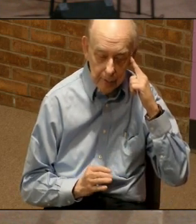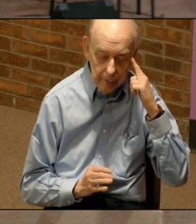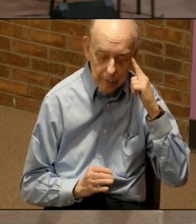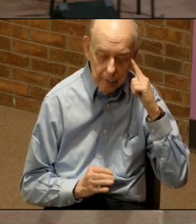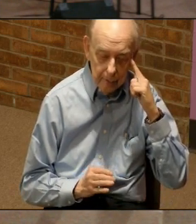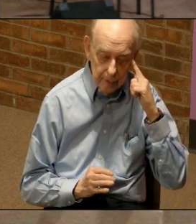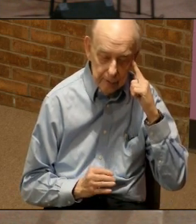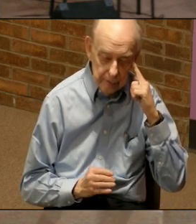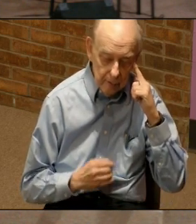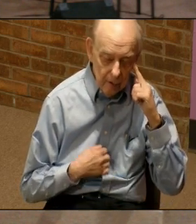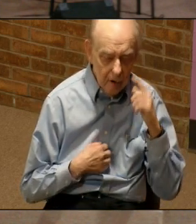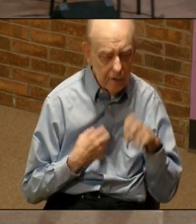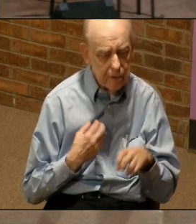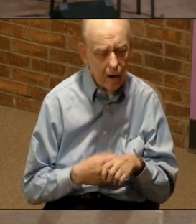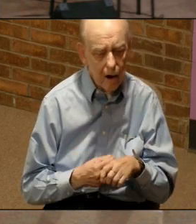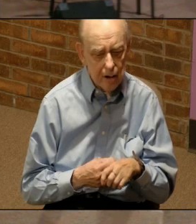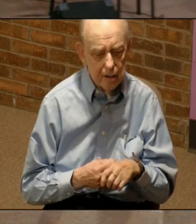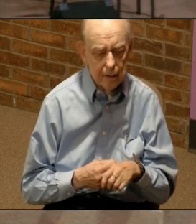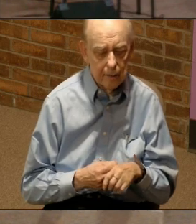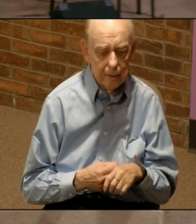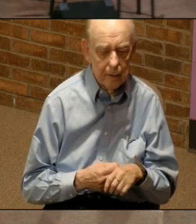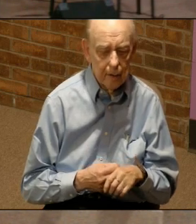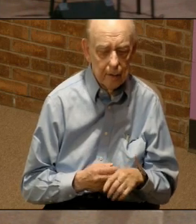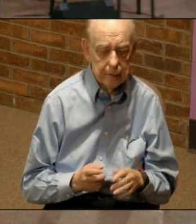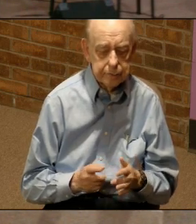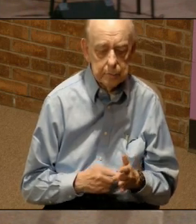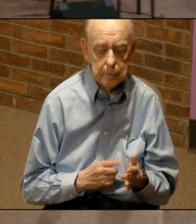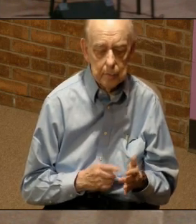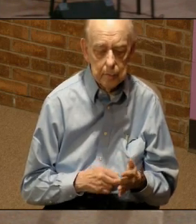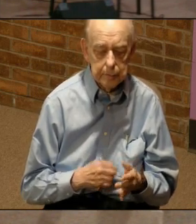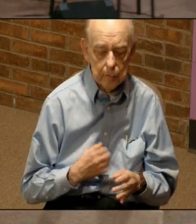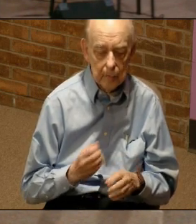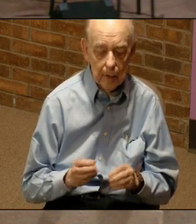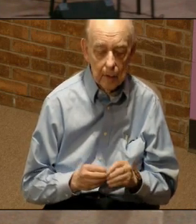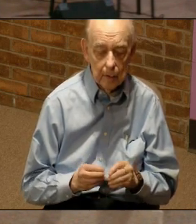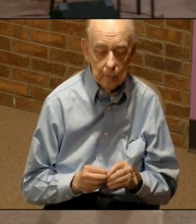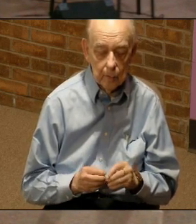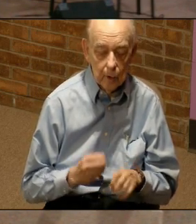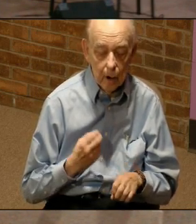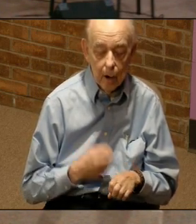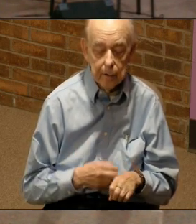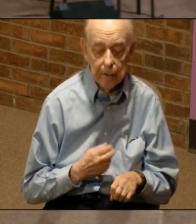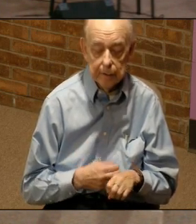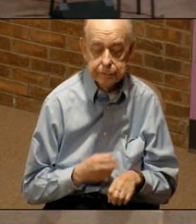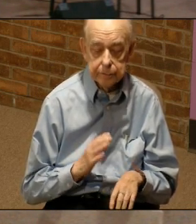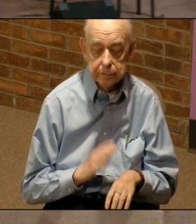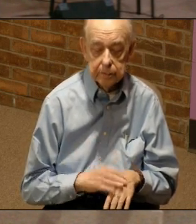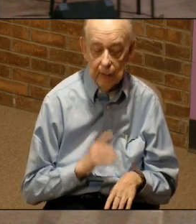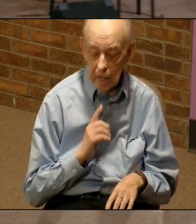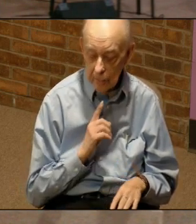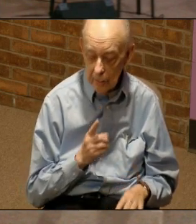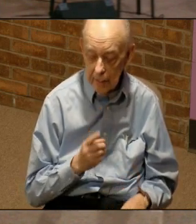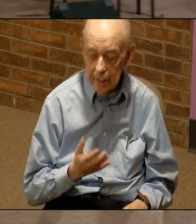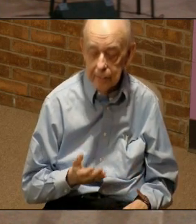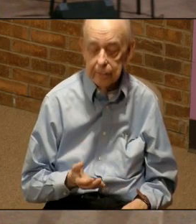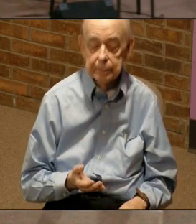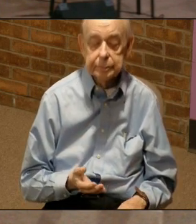because it's very complicated. And sometimes we make it more complicated than what it